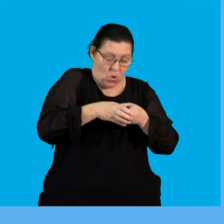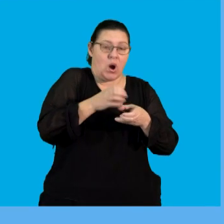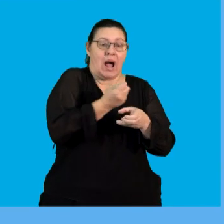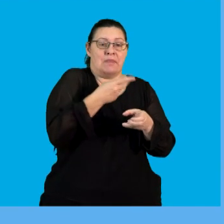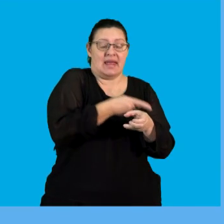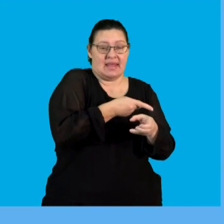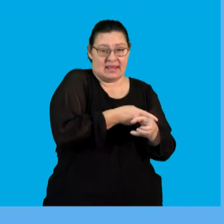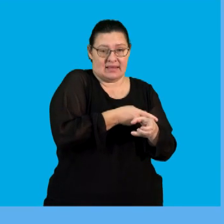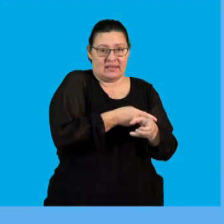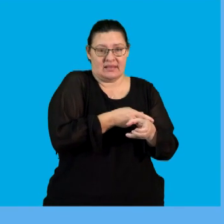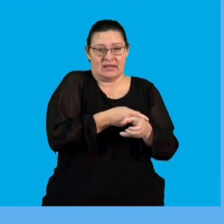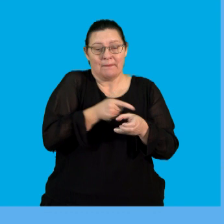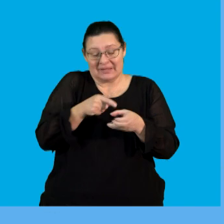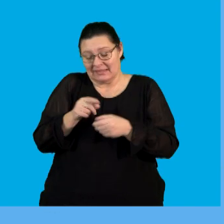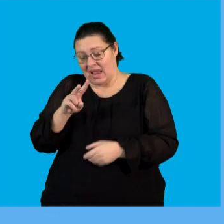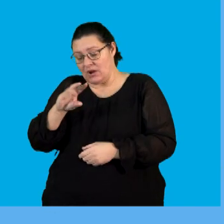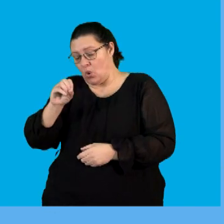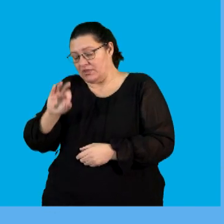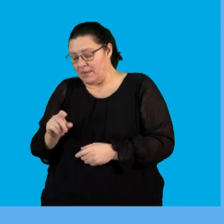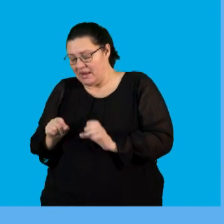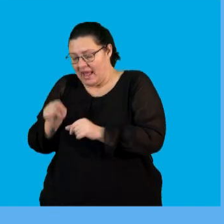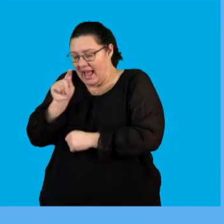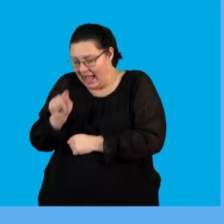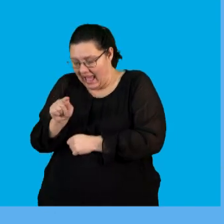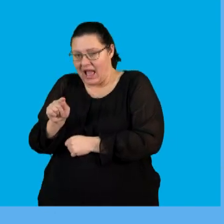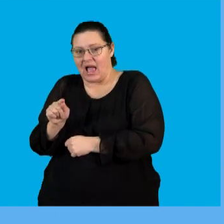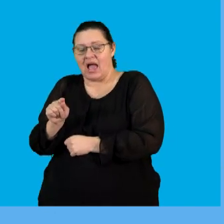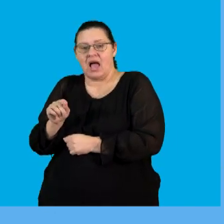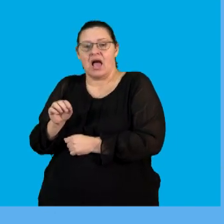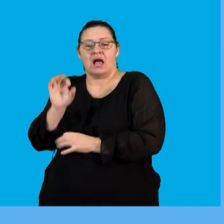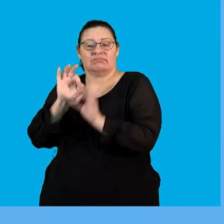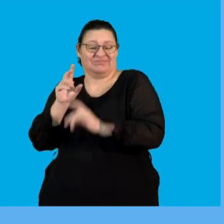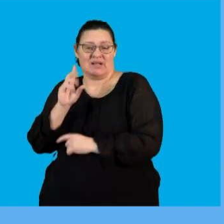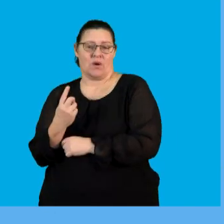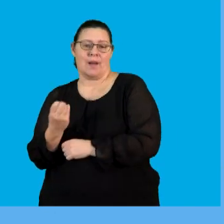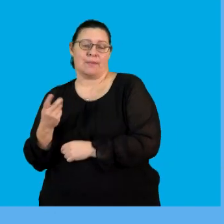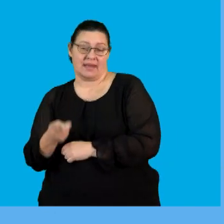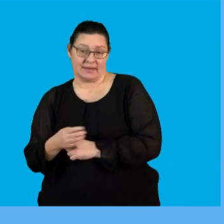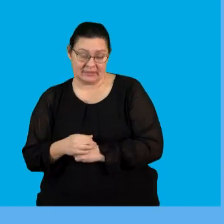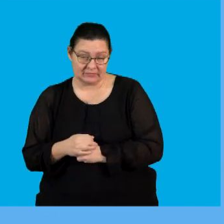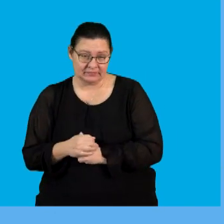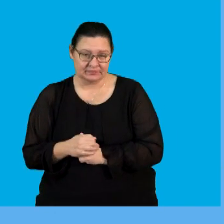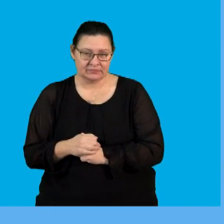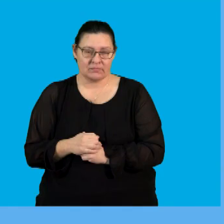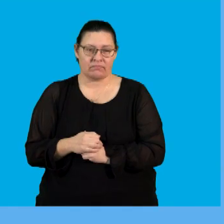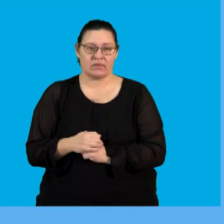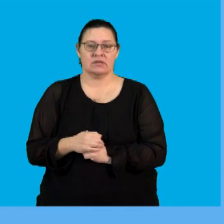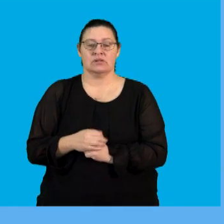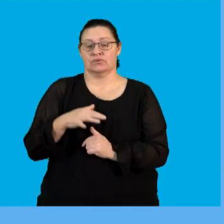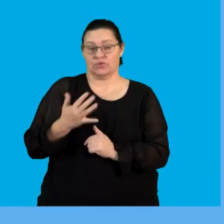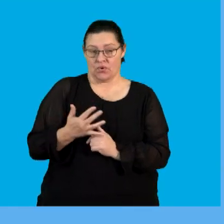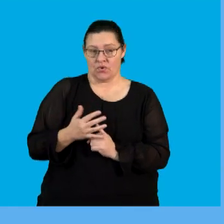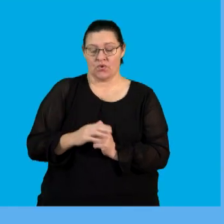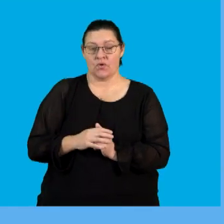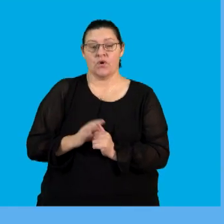us how many atoms in that compound do we have, and then this tells us how many molecules of this compound do we need or do we have. So